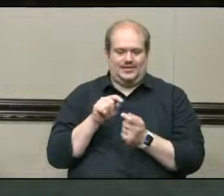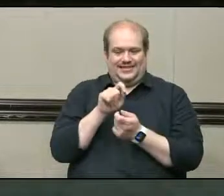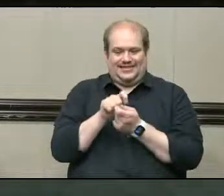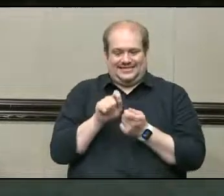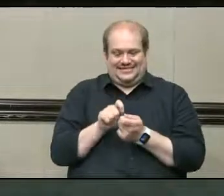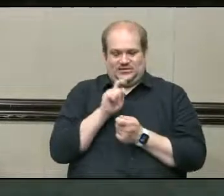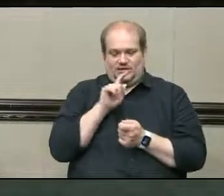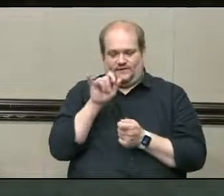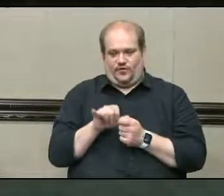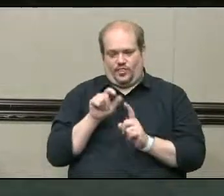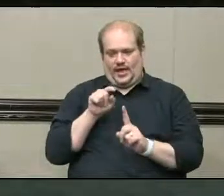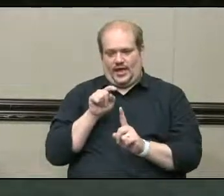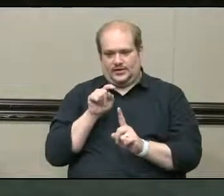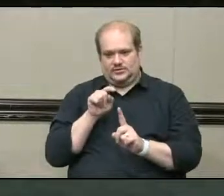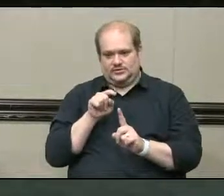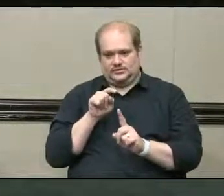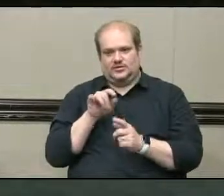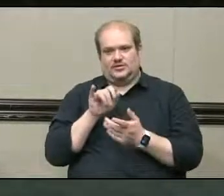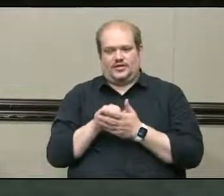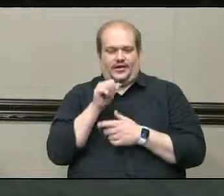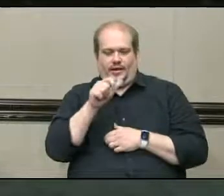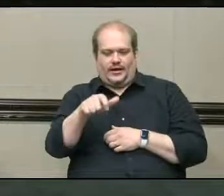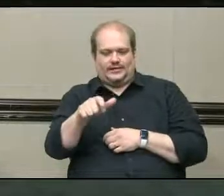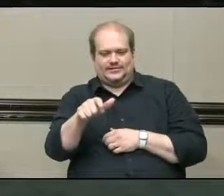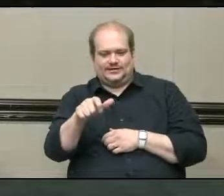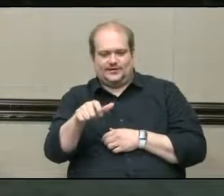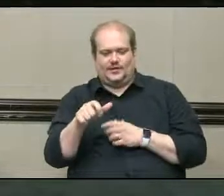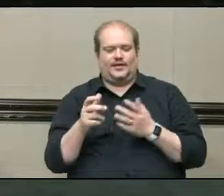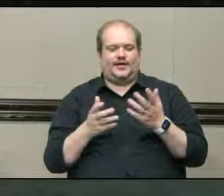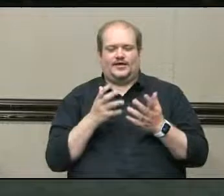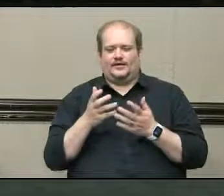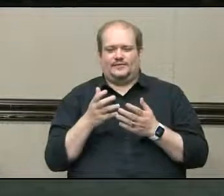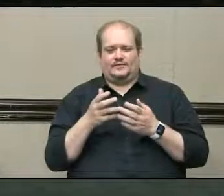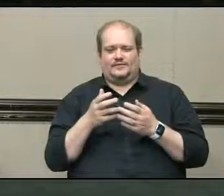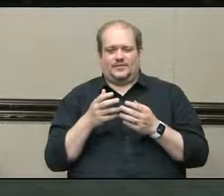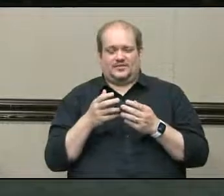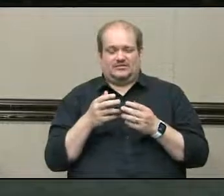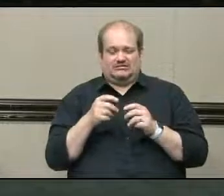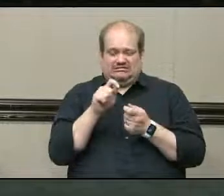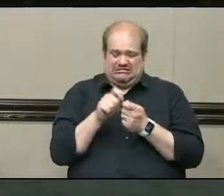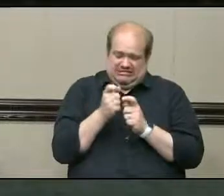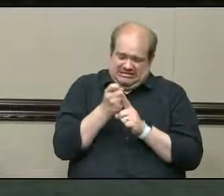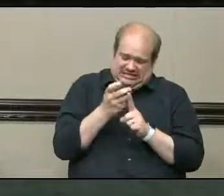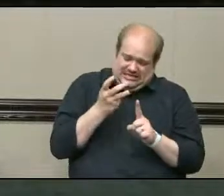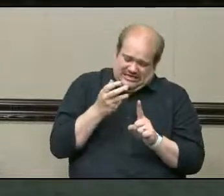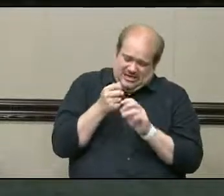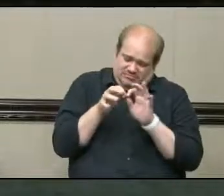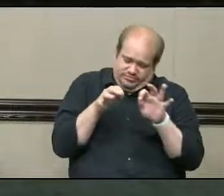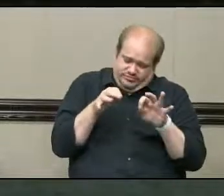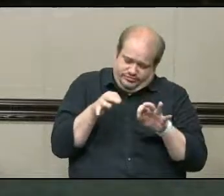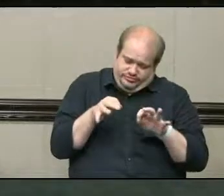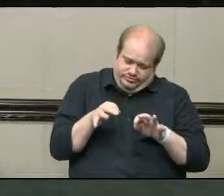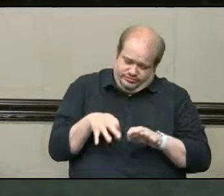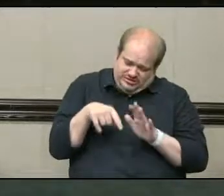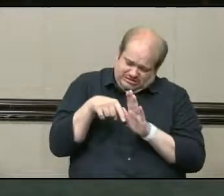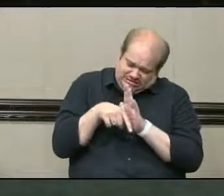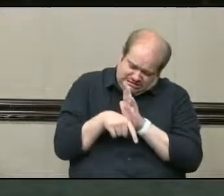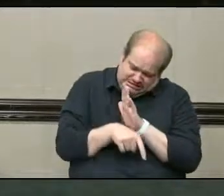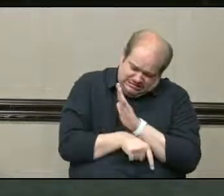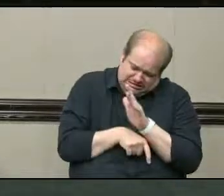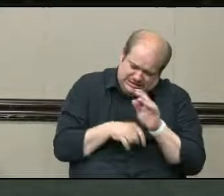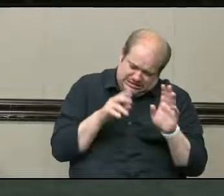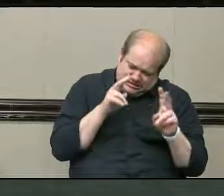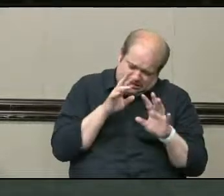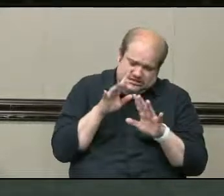detail of that, it's not necessarily an extremely detailed, in-depth look.